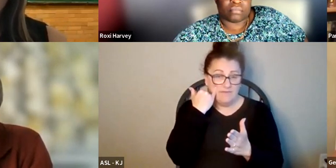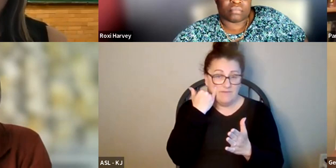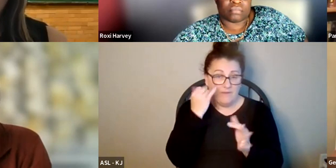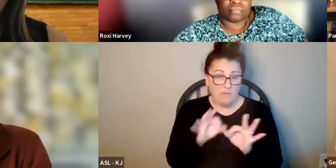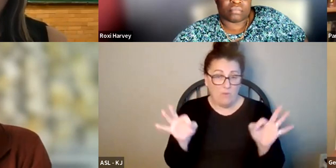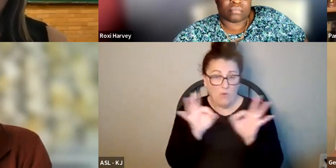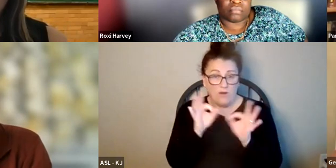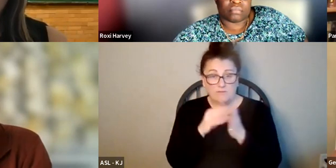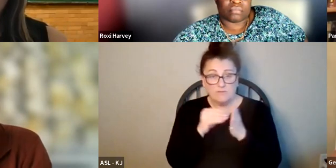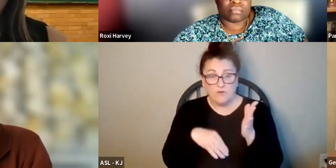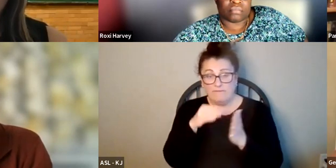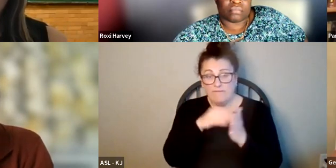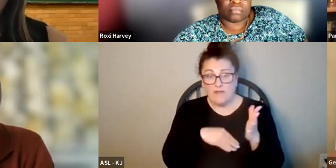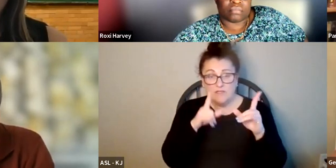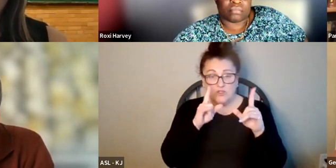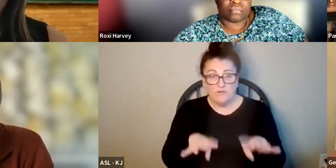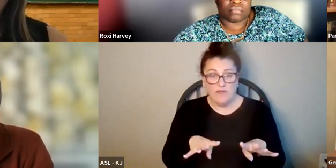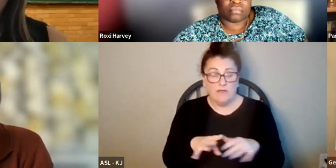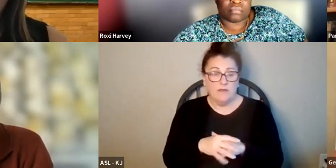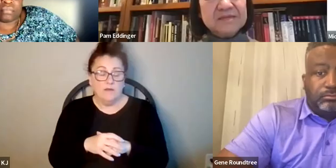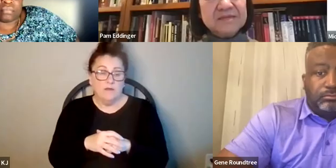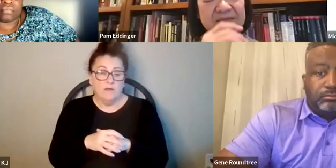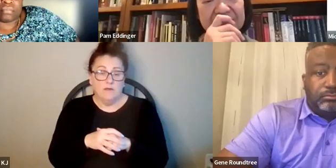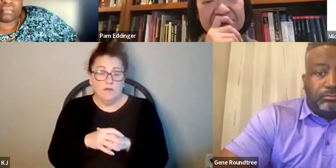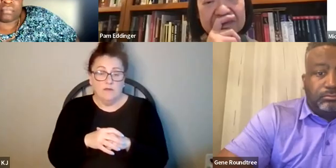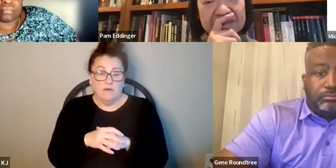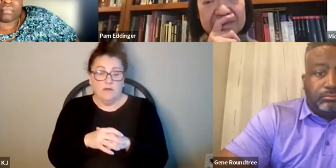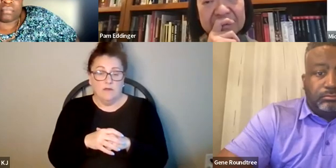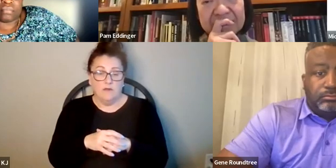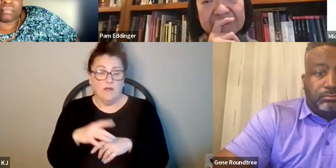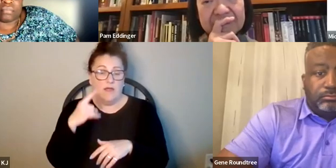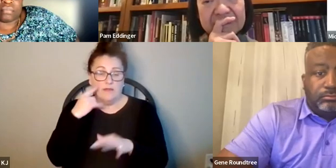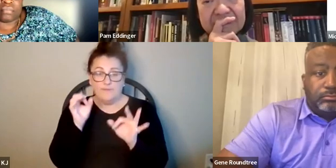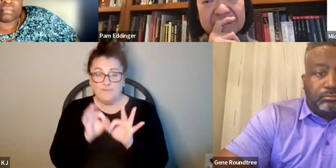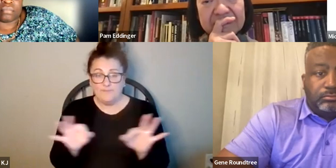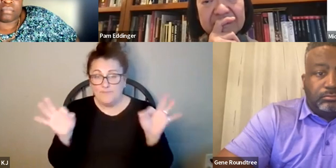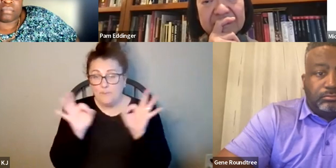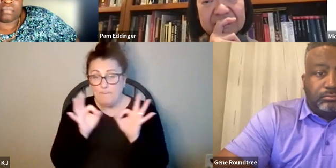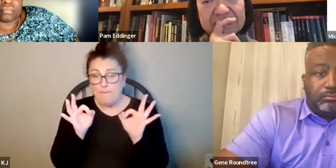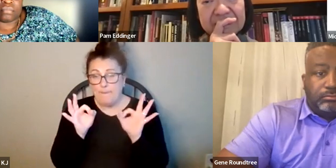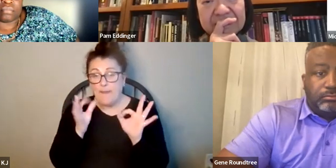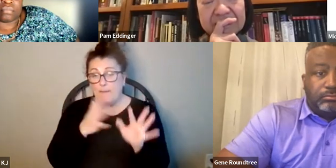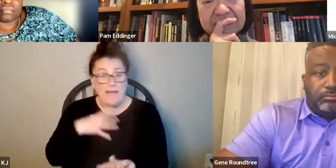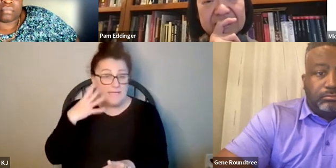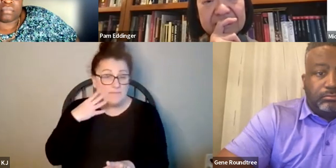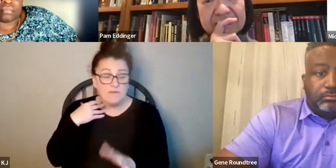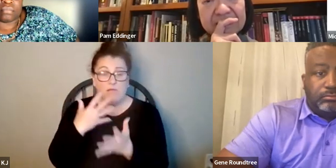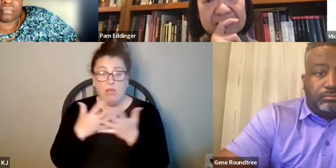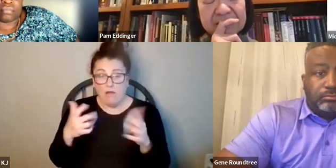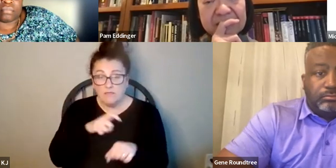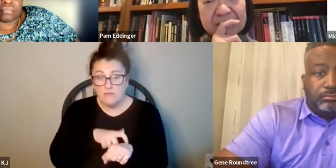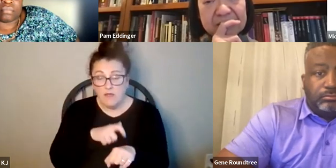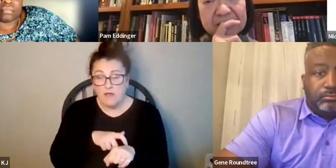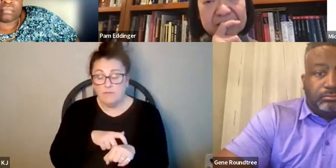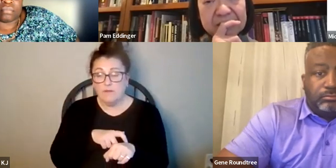have students complete the survey, which I think it might be fruitful. I can just say from experiences, a lot of times where we